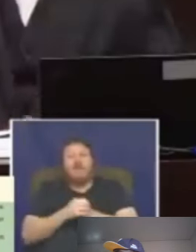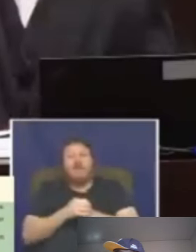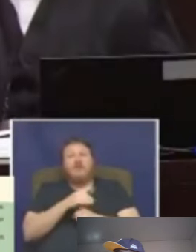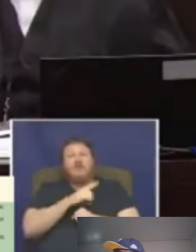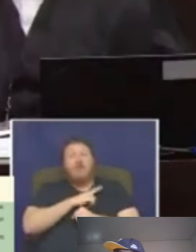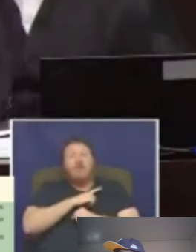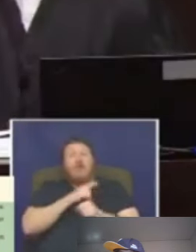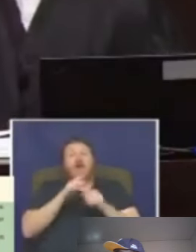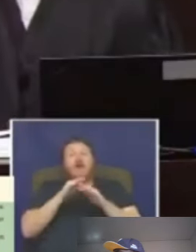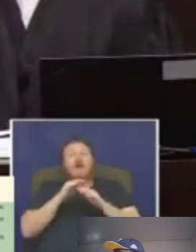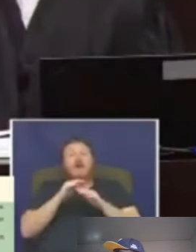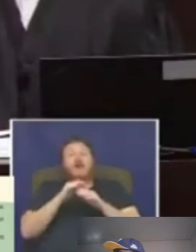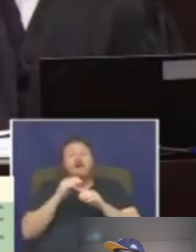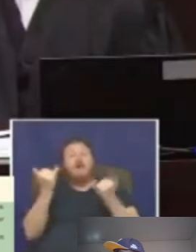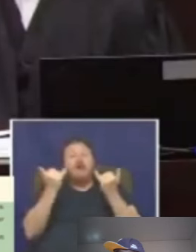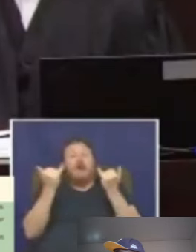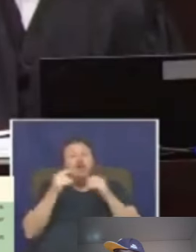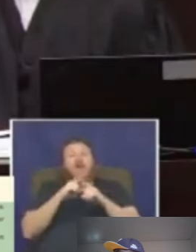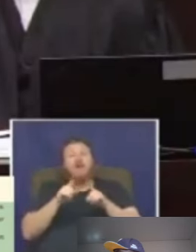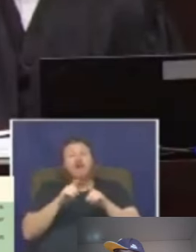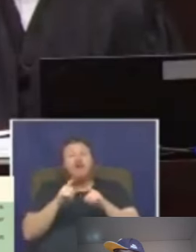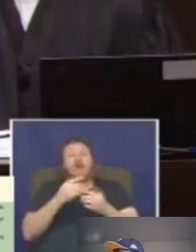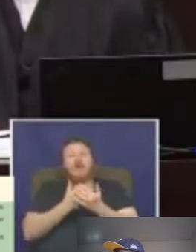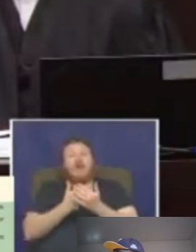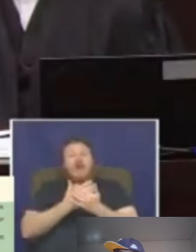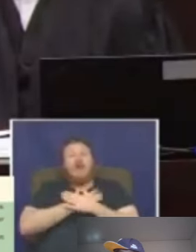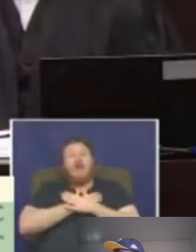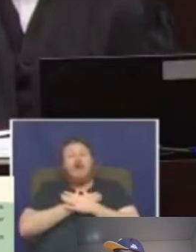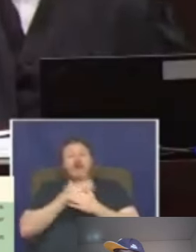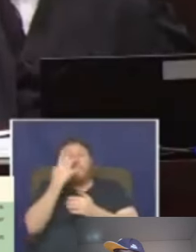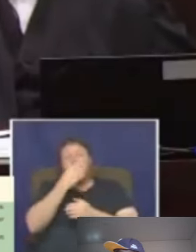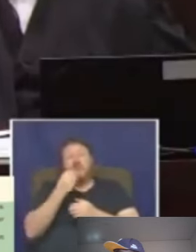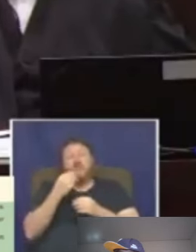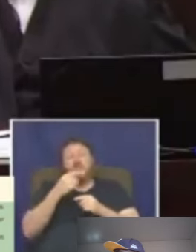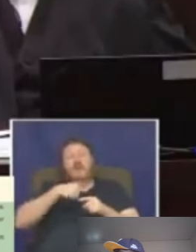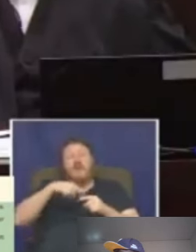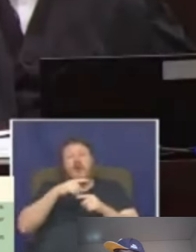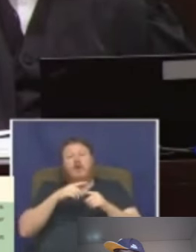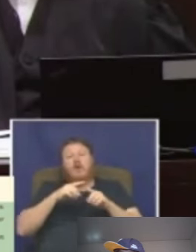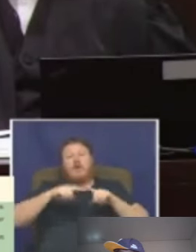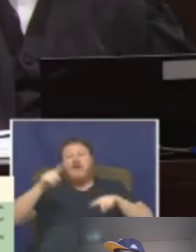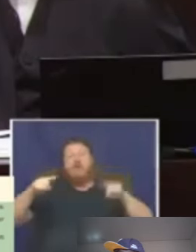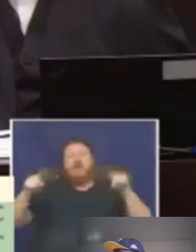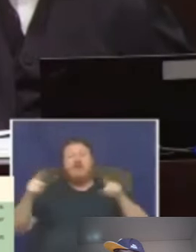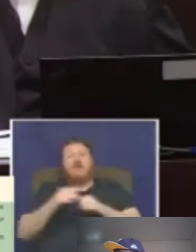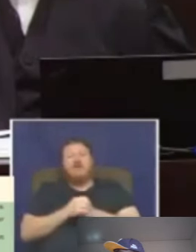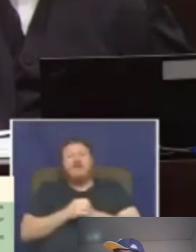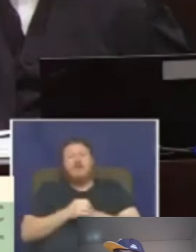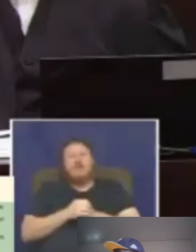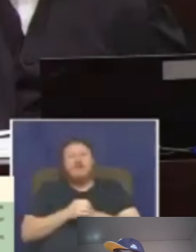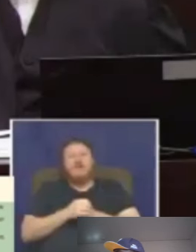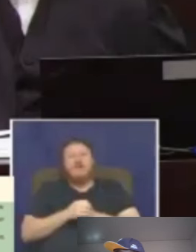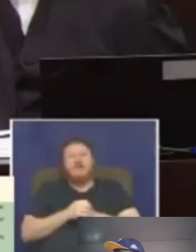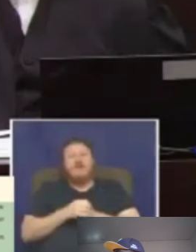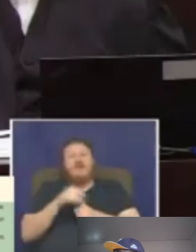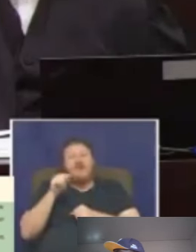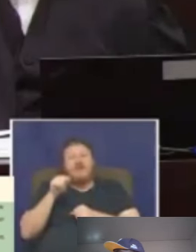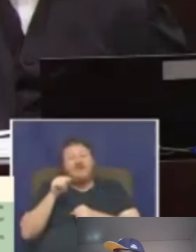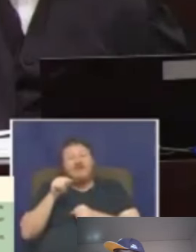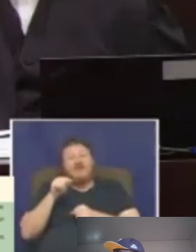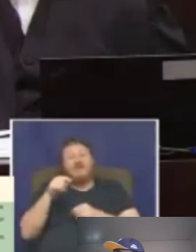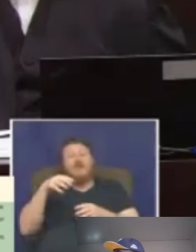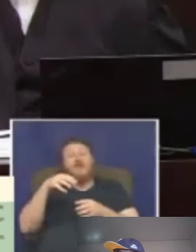in celebrating our differences, we can learn to love the beauty of our diversity. Diversity is at the heart